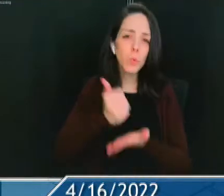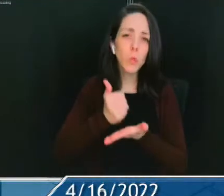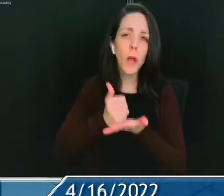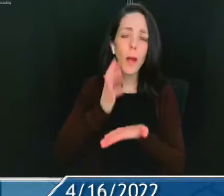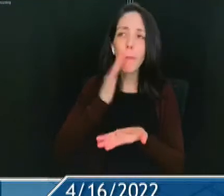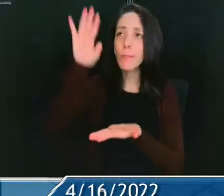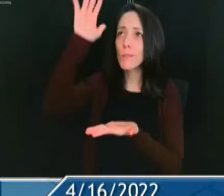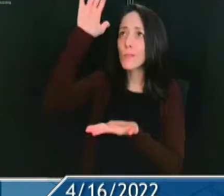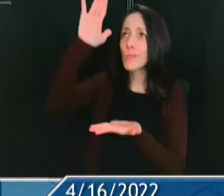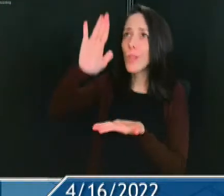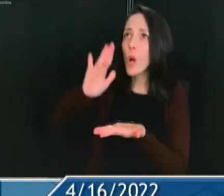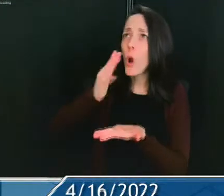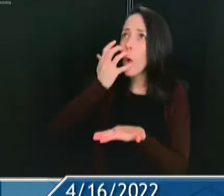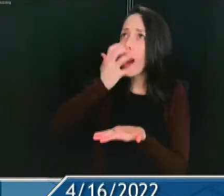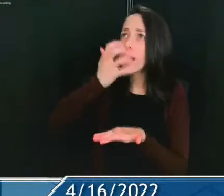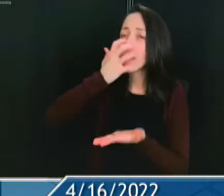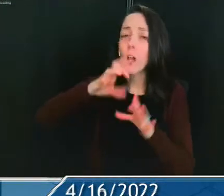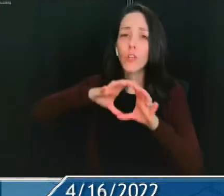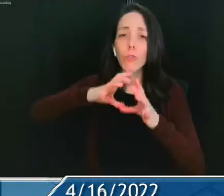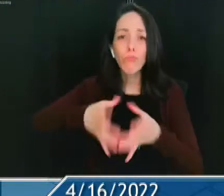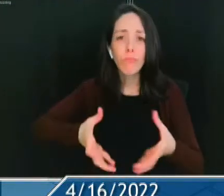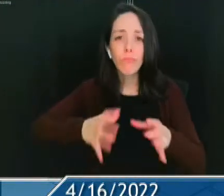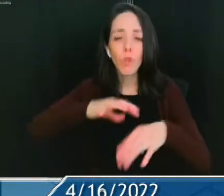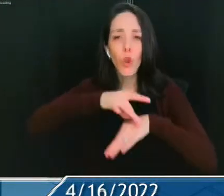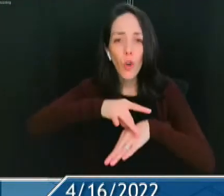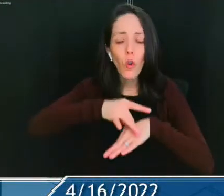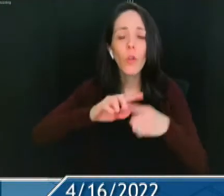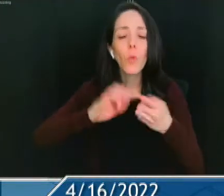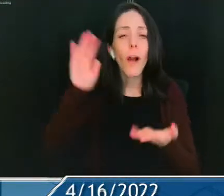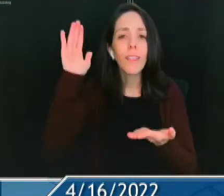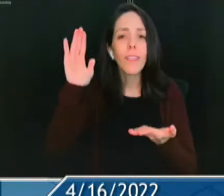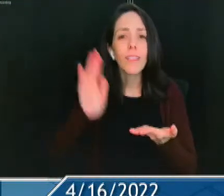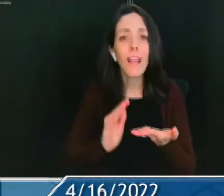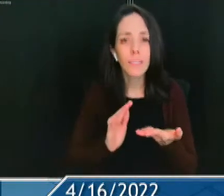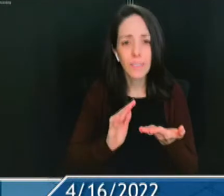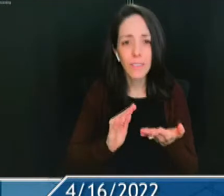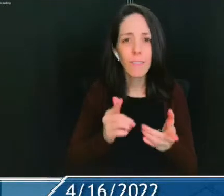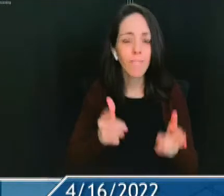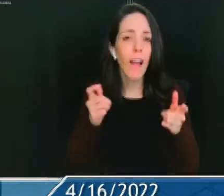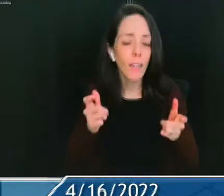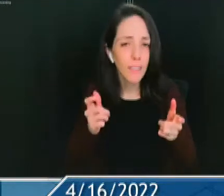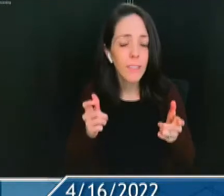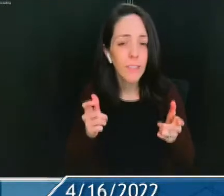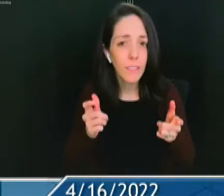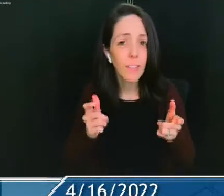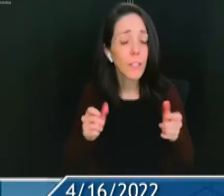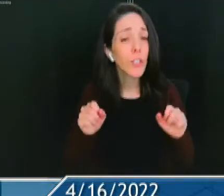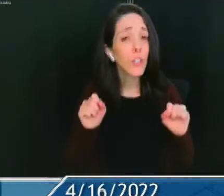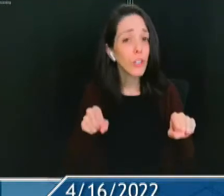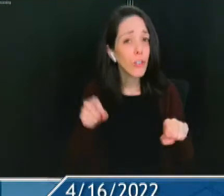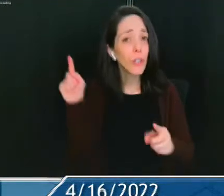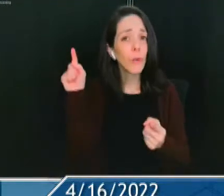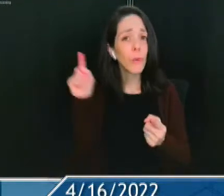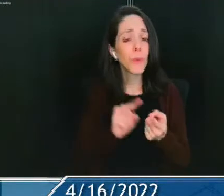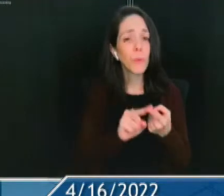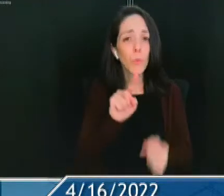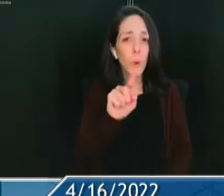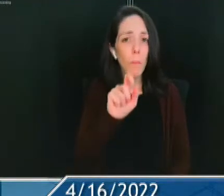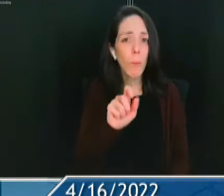heating of the earth. If we can make these changes quickly, then we can limit the heating to just 1.5 degrees. If we